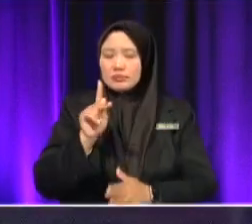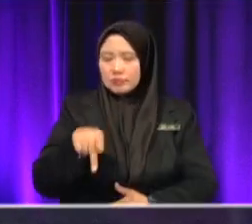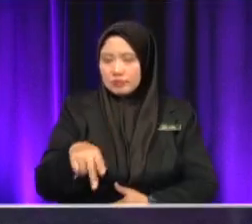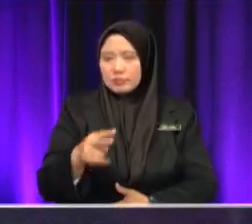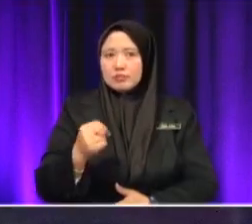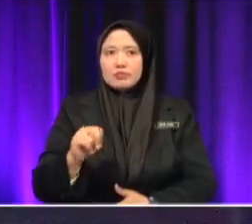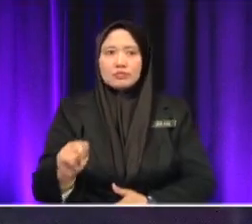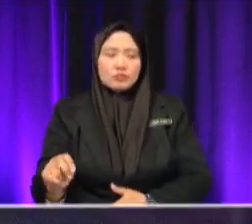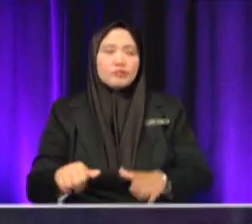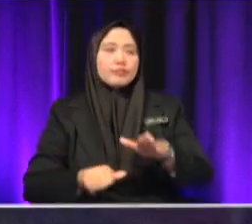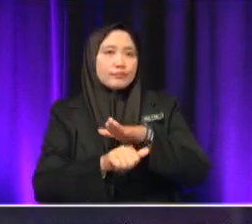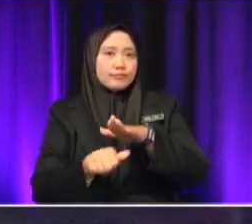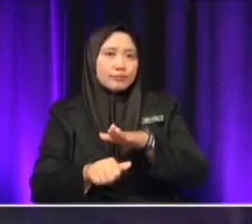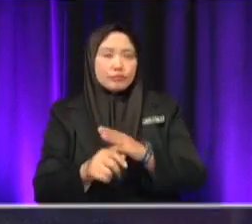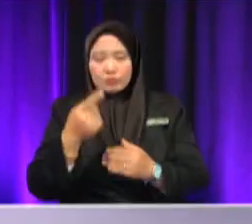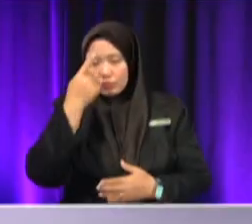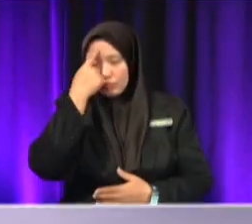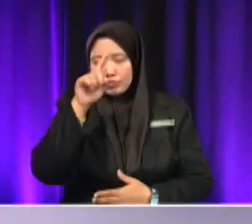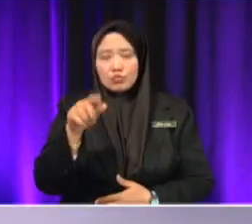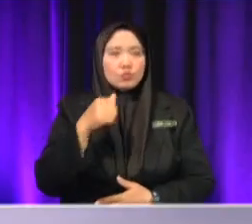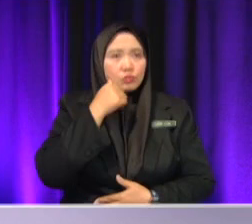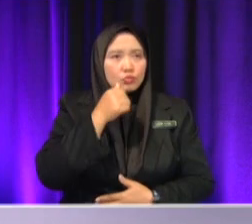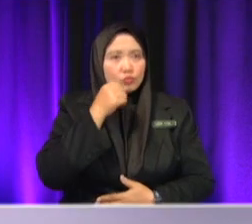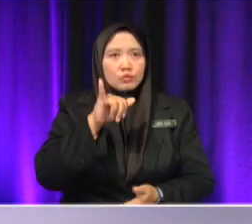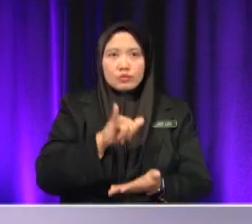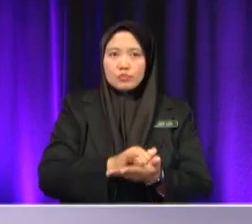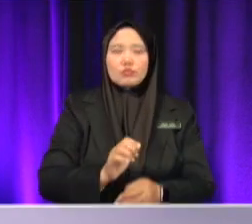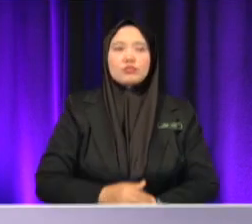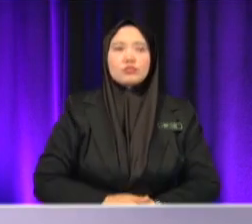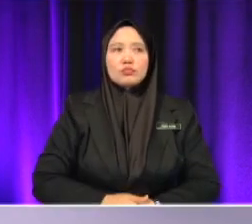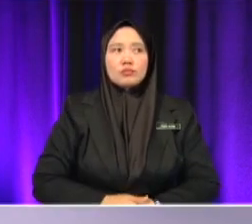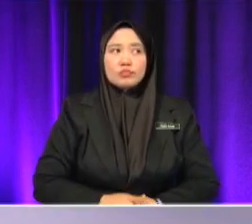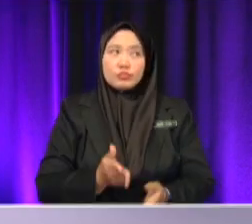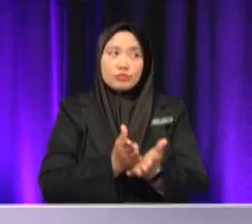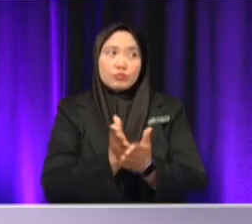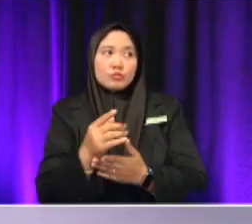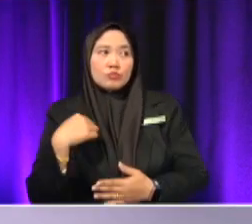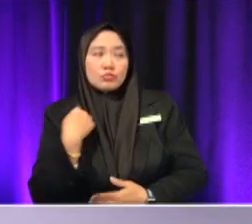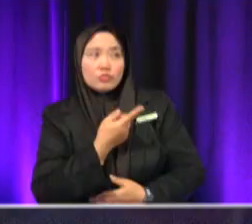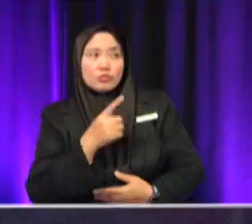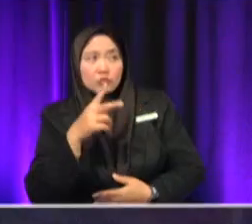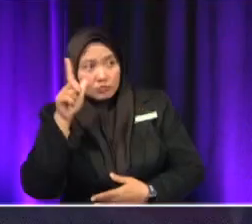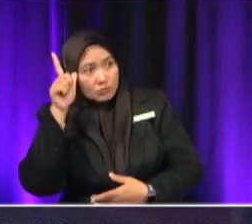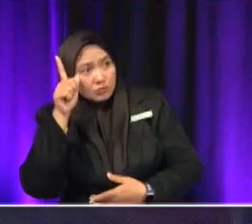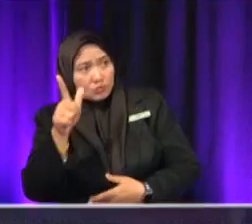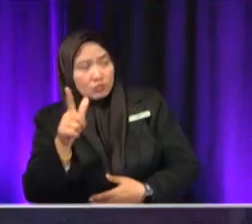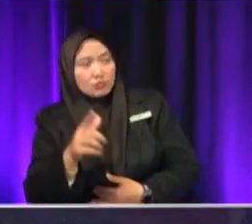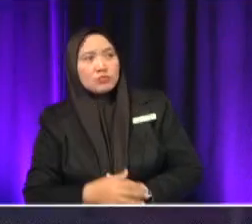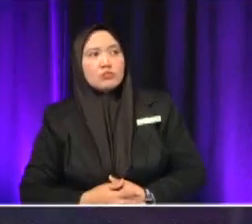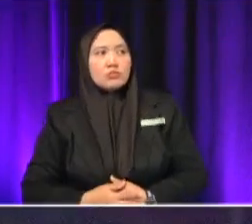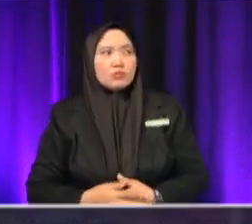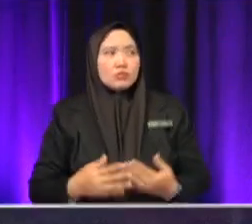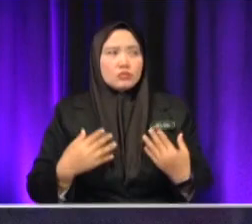Okay, thank you, Husna. Now we have another picture. Okay, as you could see, this picture shows a